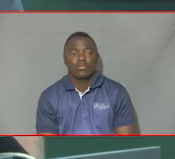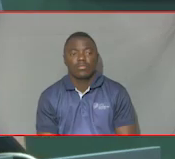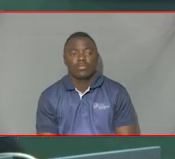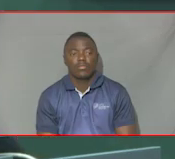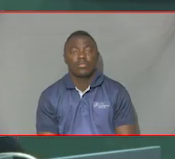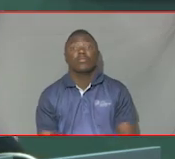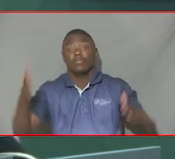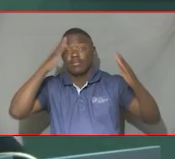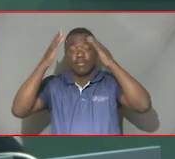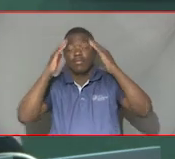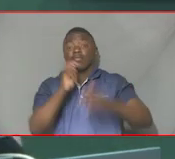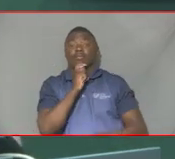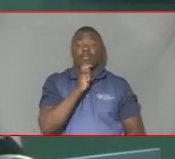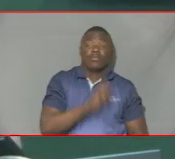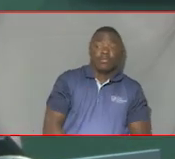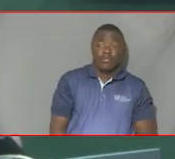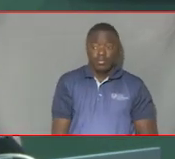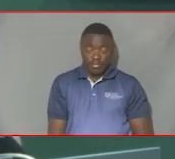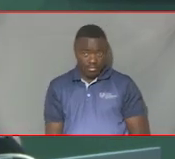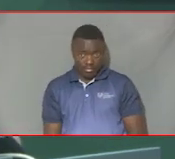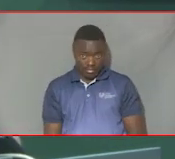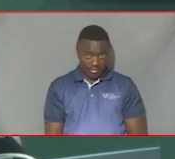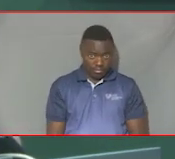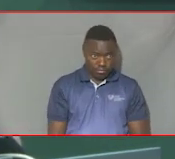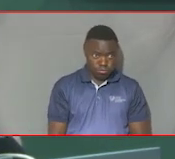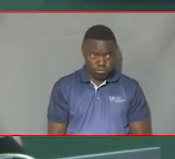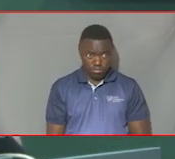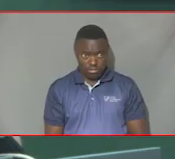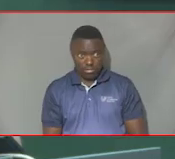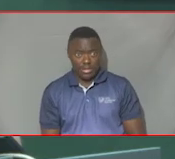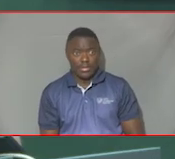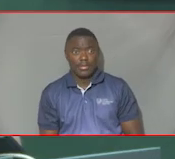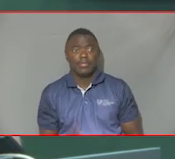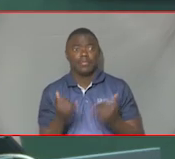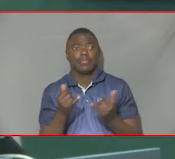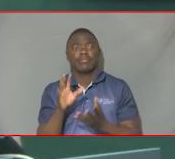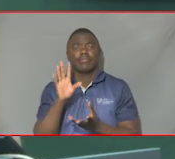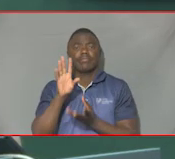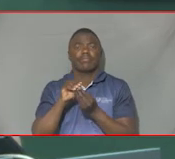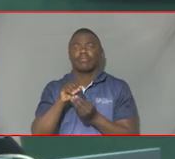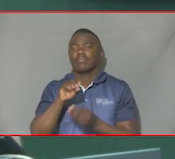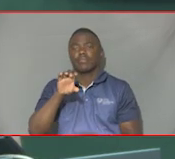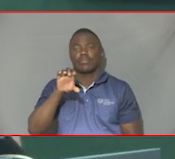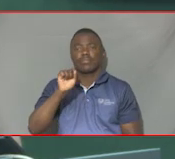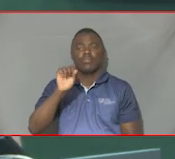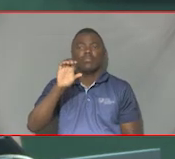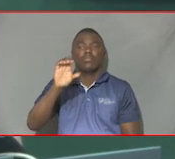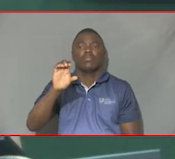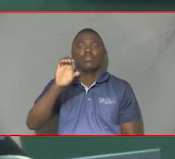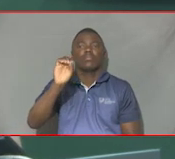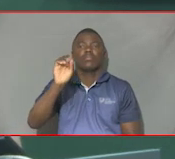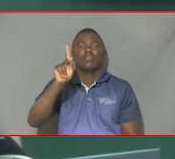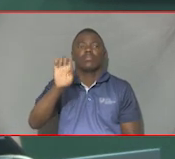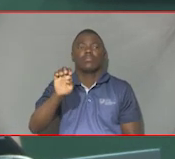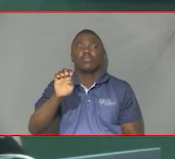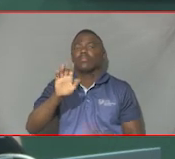Right, good morning, everyone. Right, people, today I'm just going to give you the scope of the work for the September exam as well as